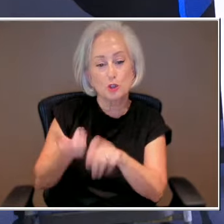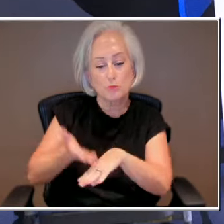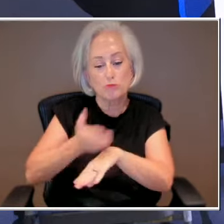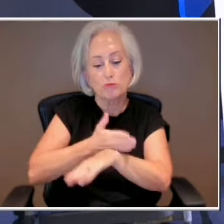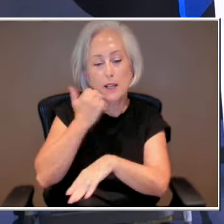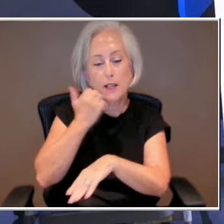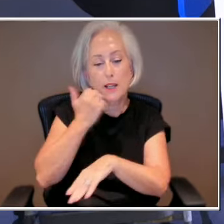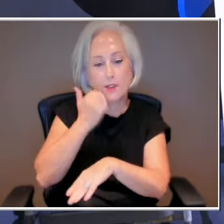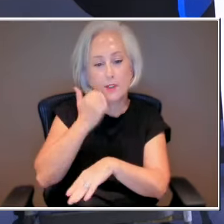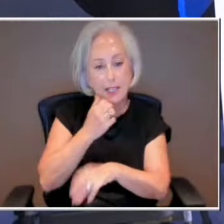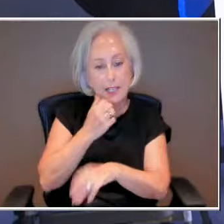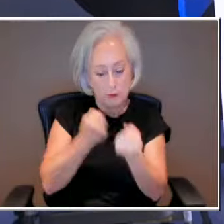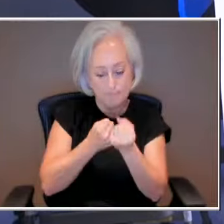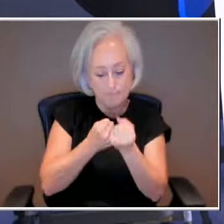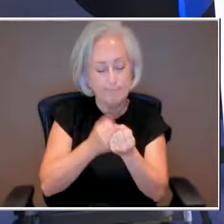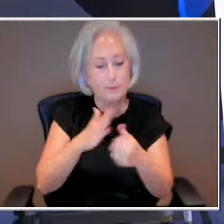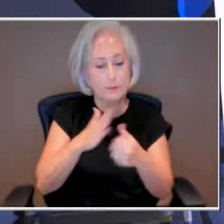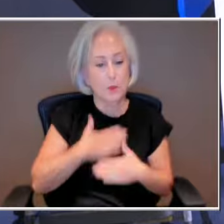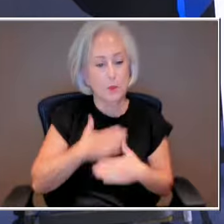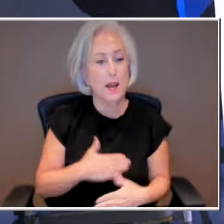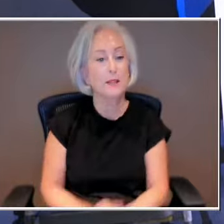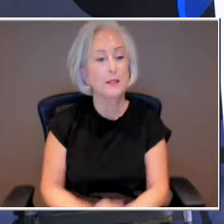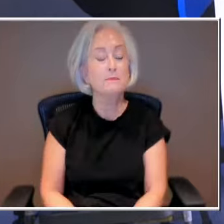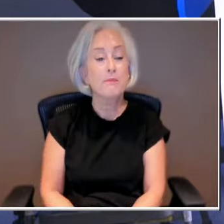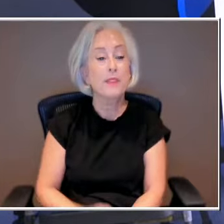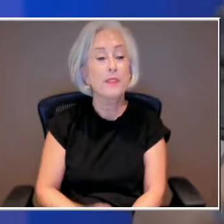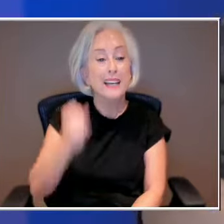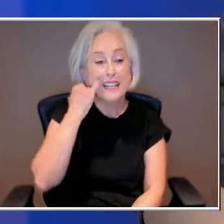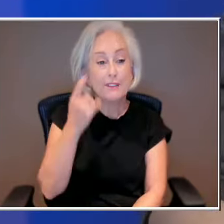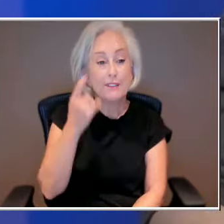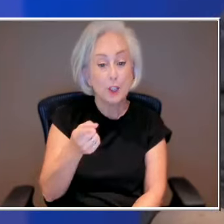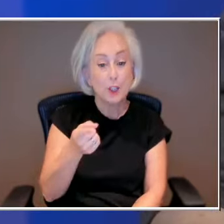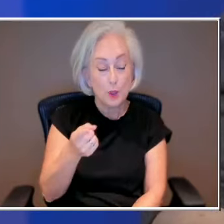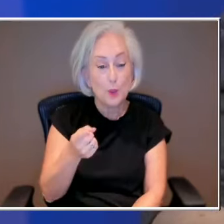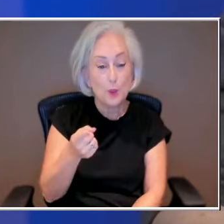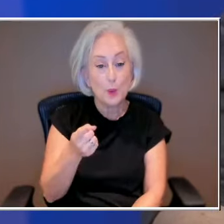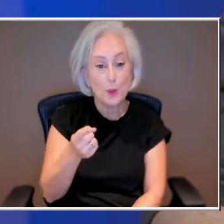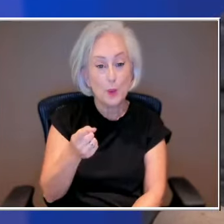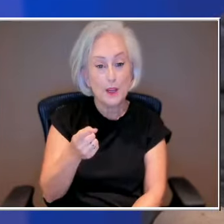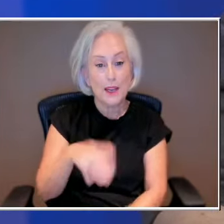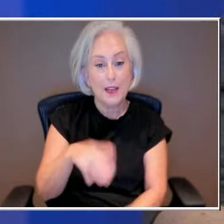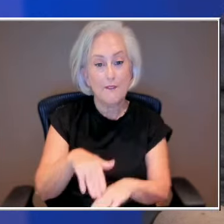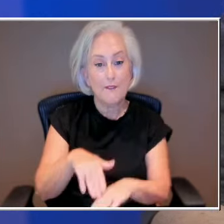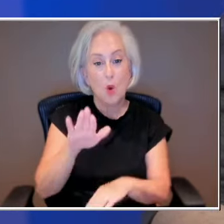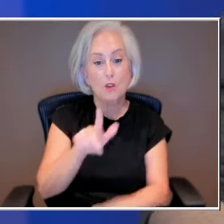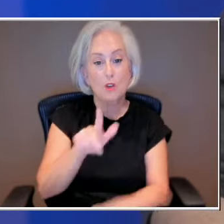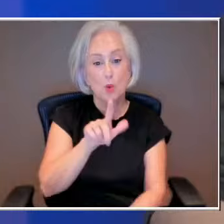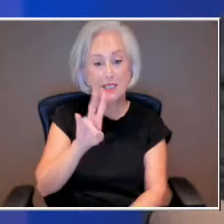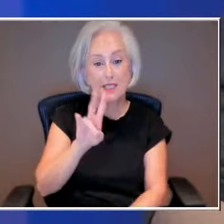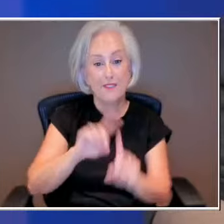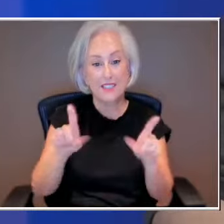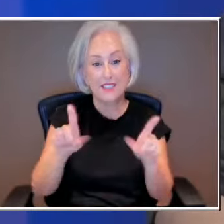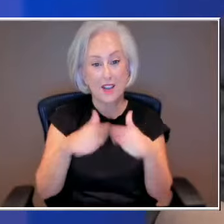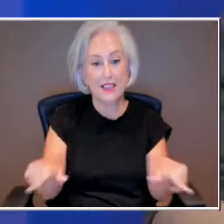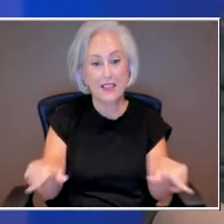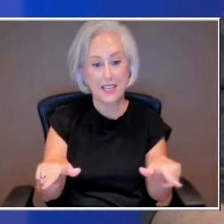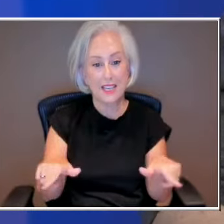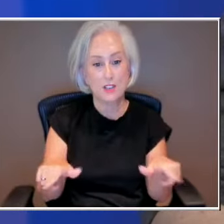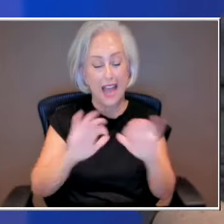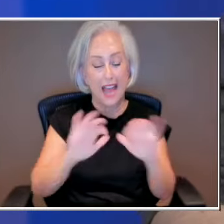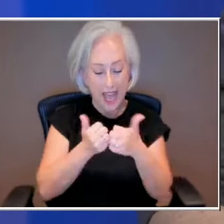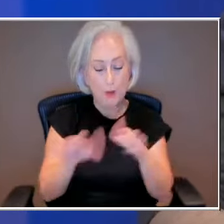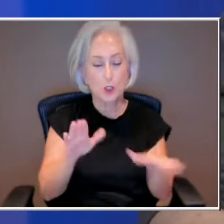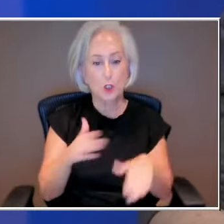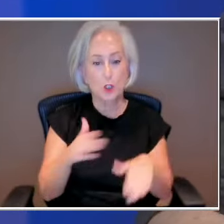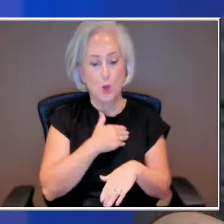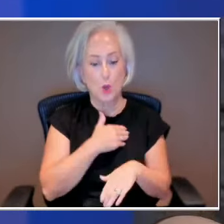said, go ahead. We do have it in over 27 different languages. Breast self-exams for men and women. Download the